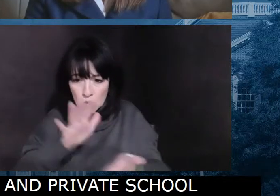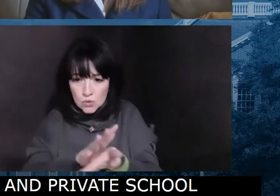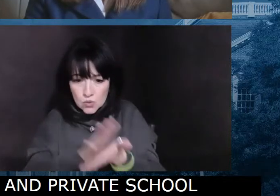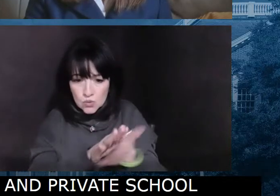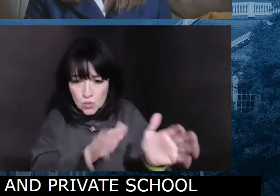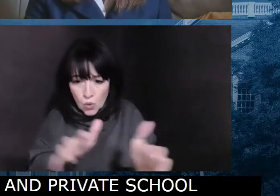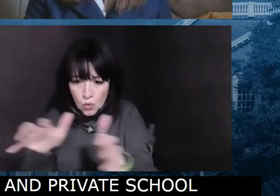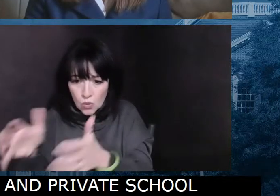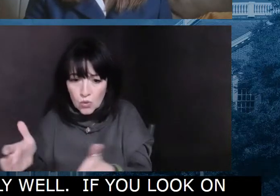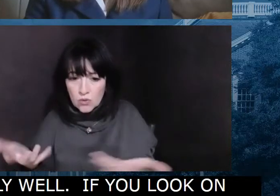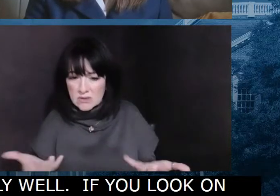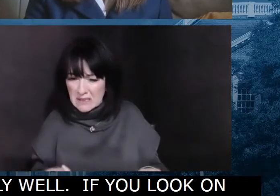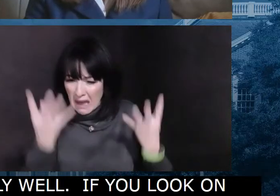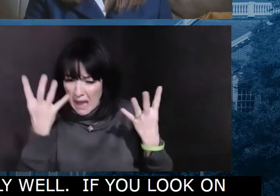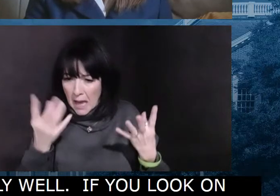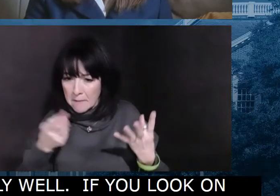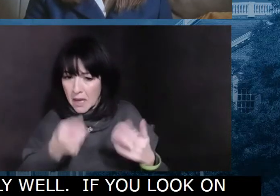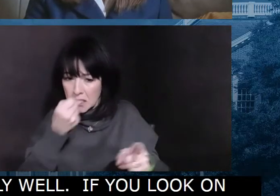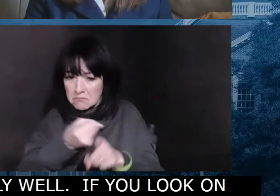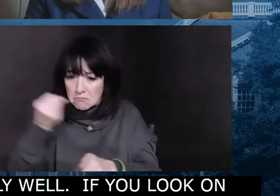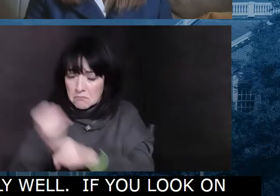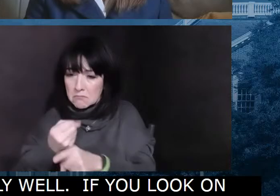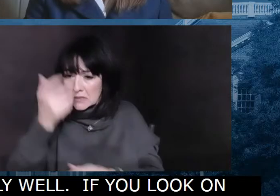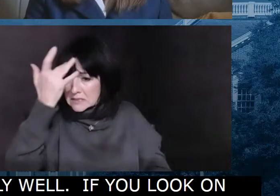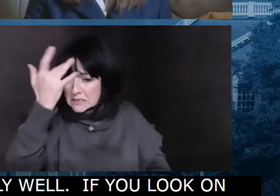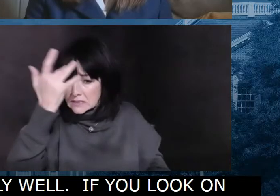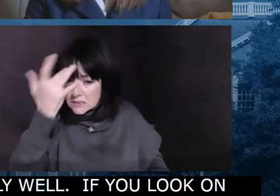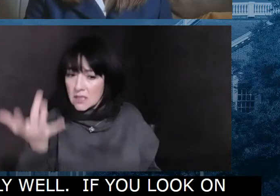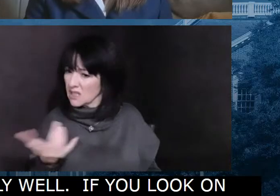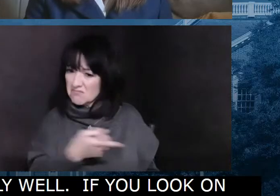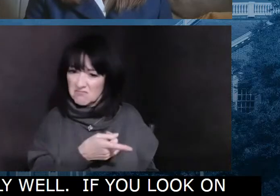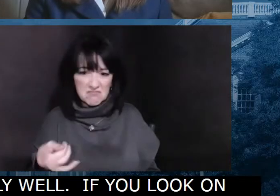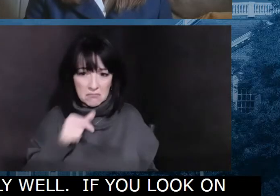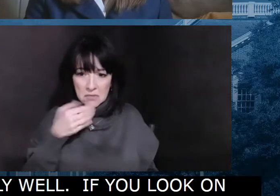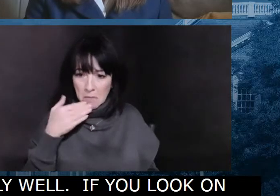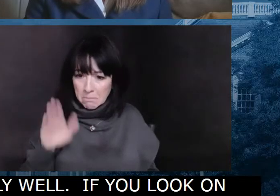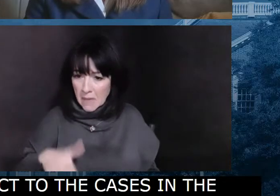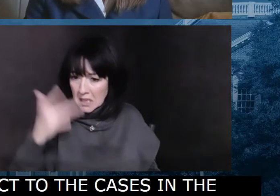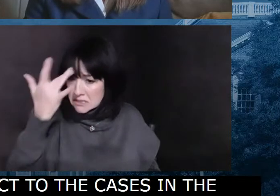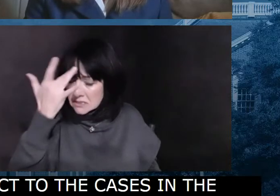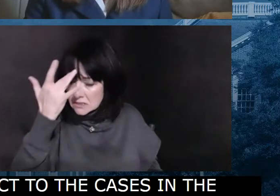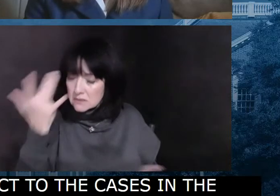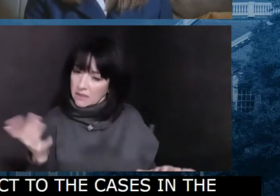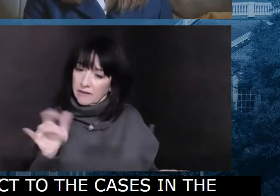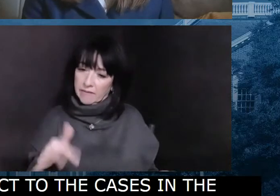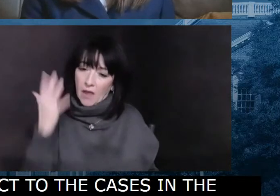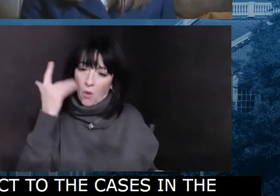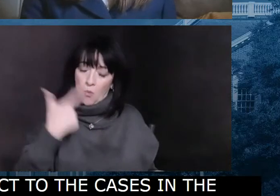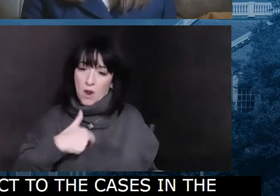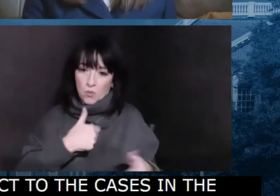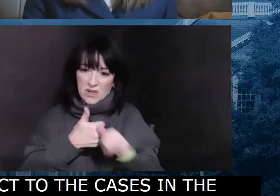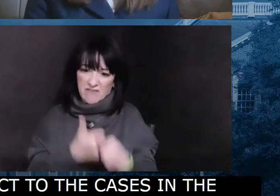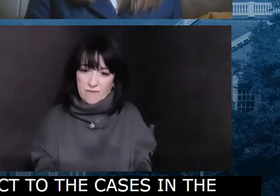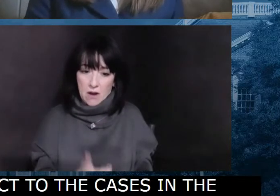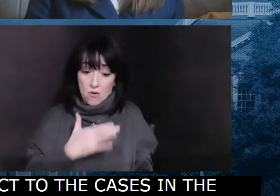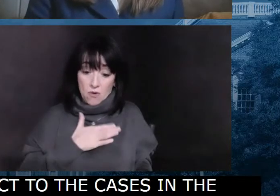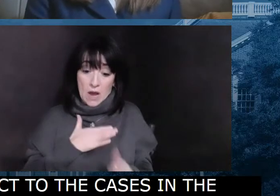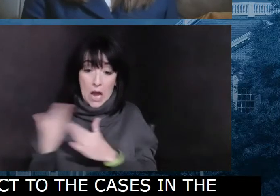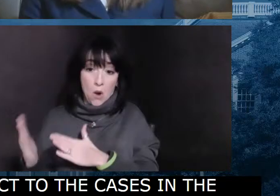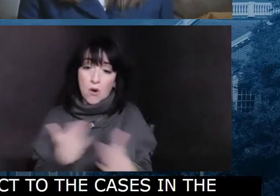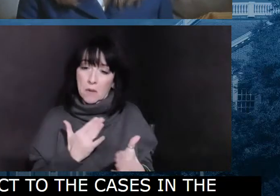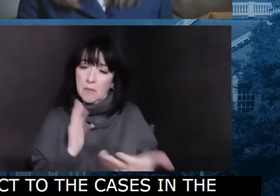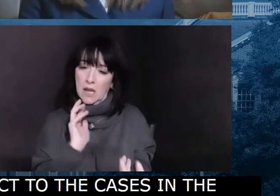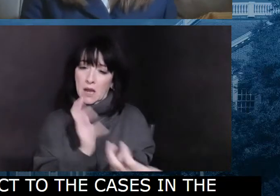healthier in the community, and that's a good thing. Dr. Rattay, anything more on that? Yeah, I mean, I